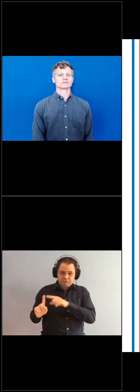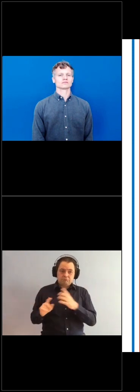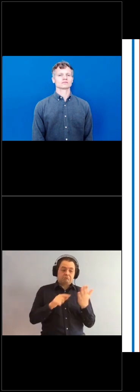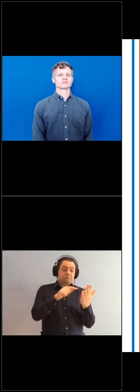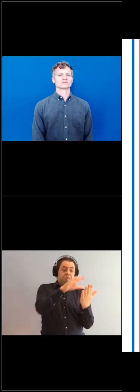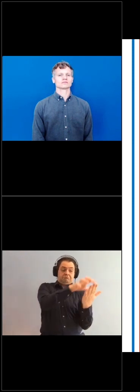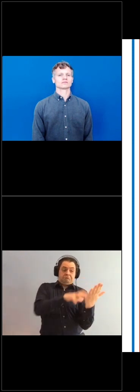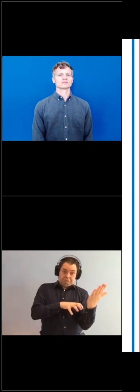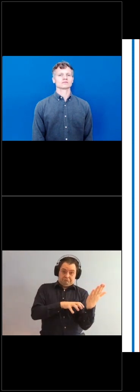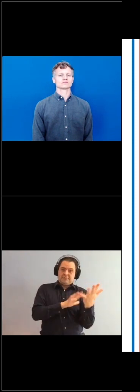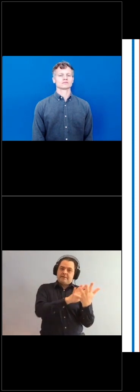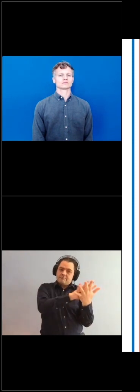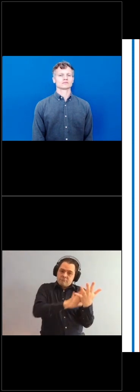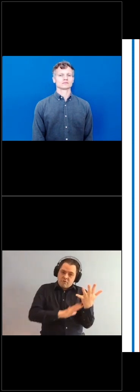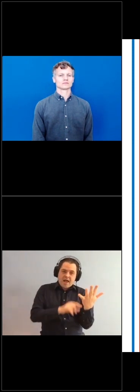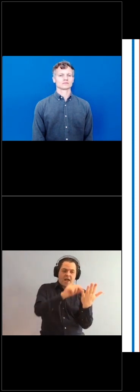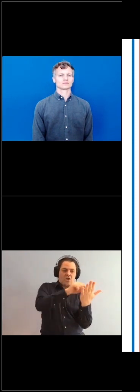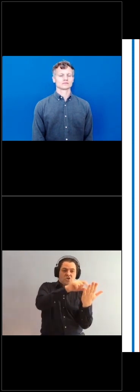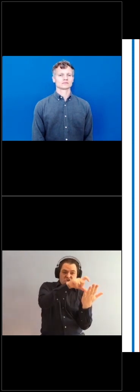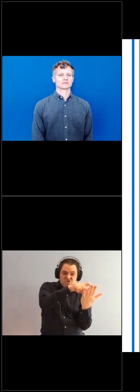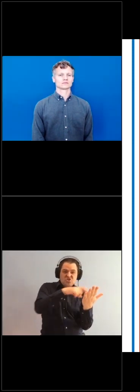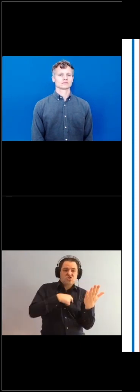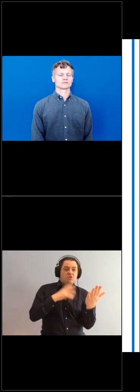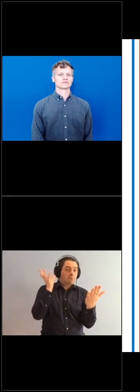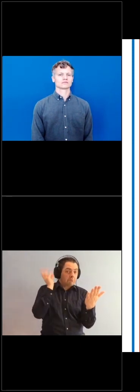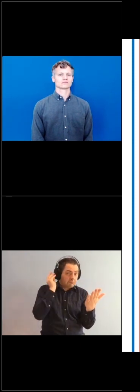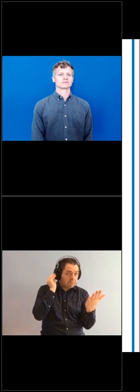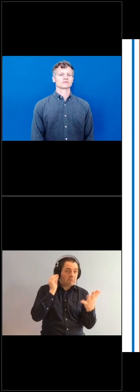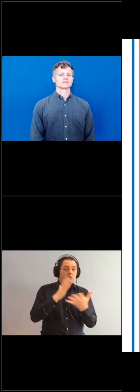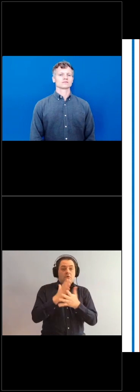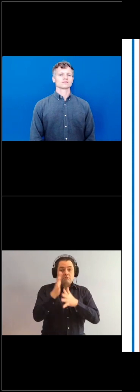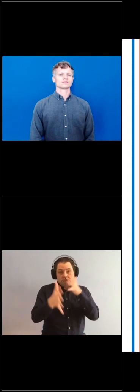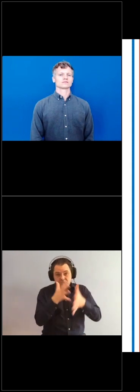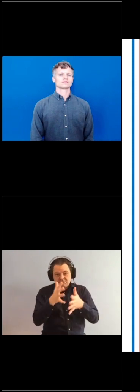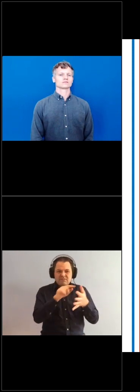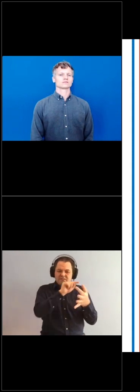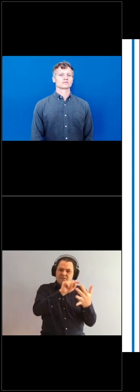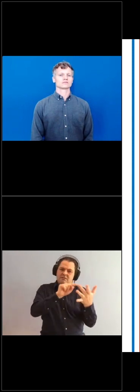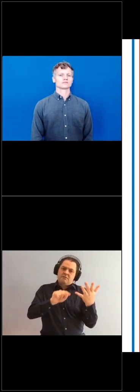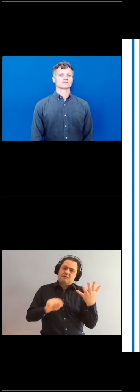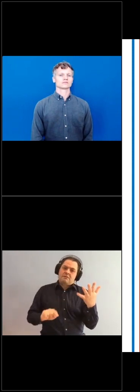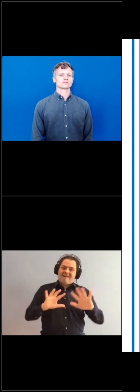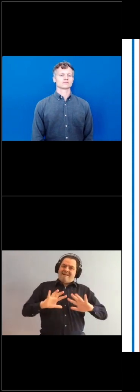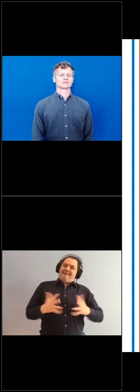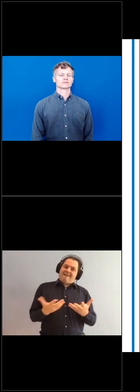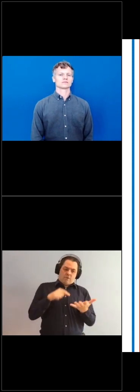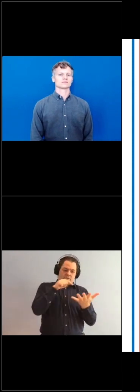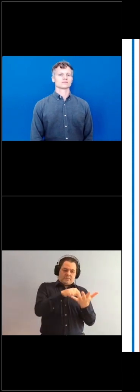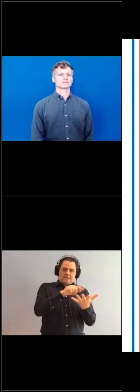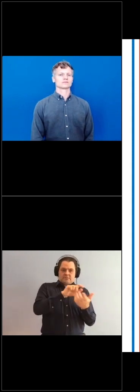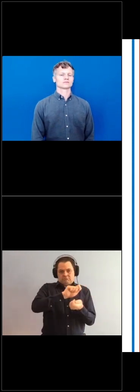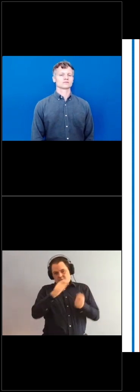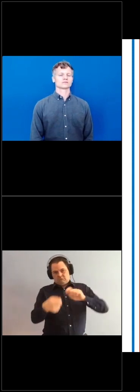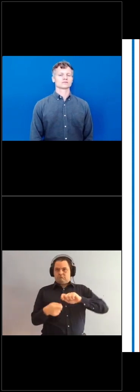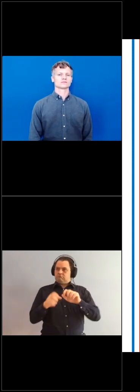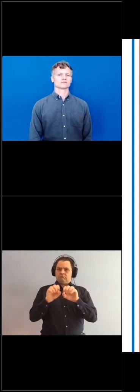the information or accessible information, but also think about how we really think about